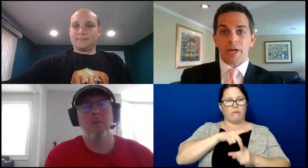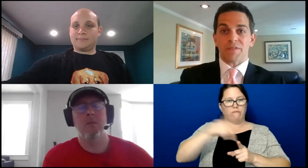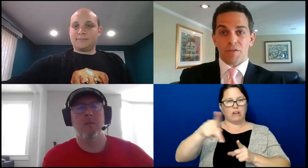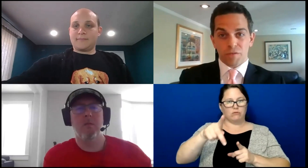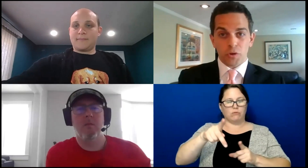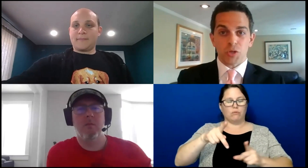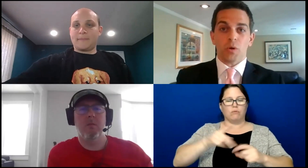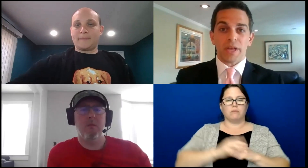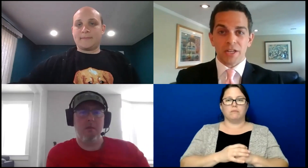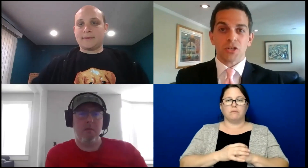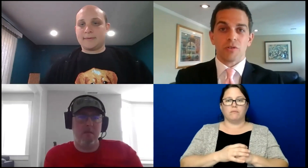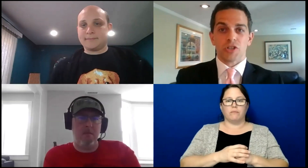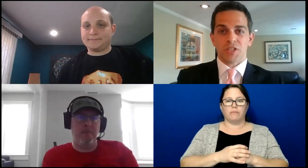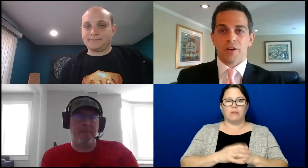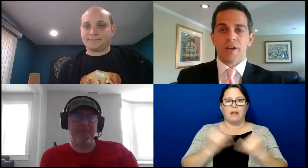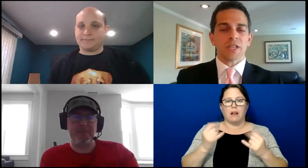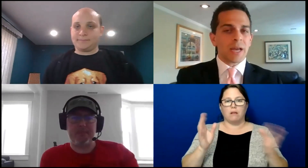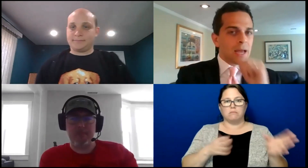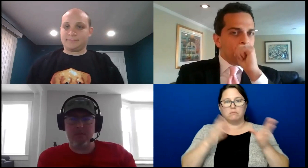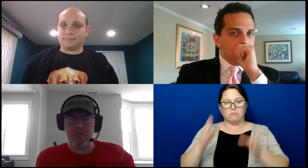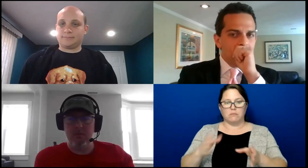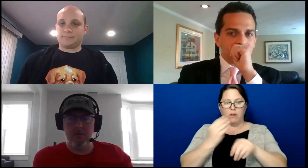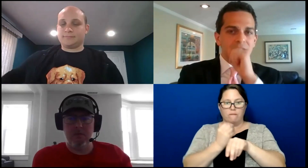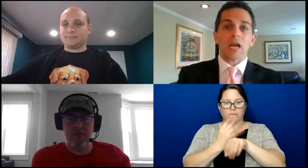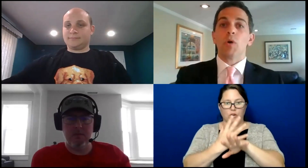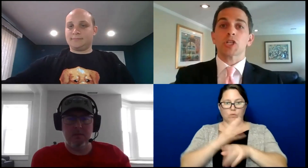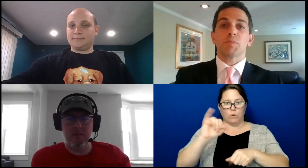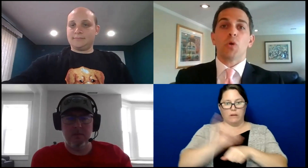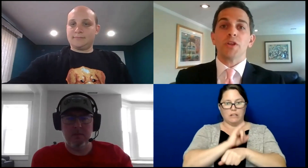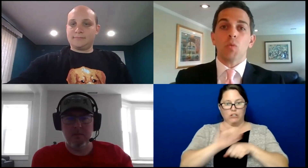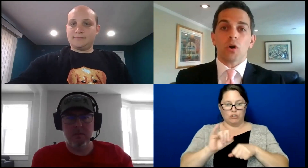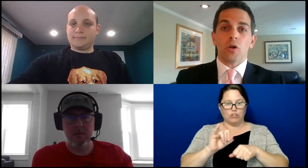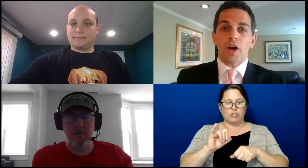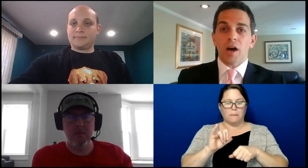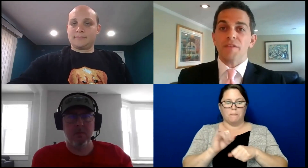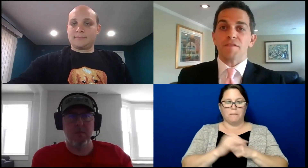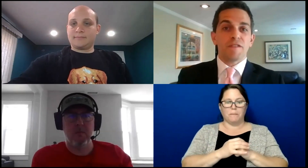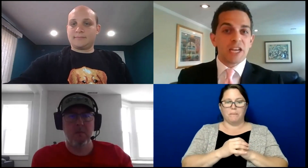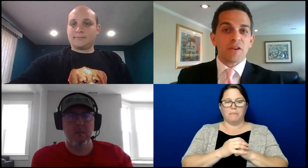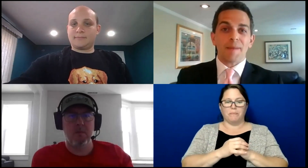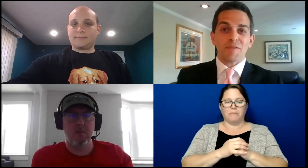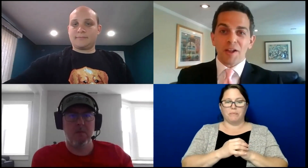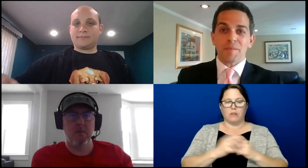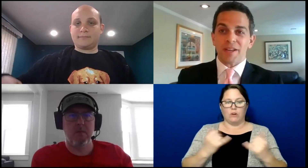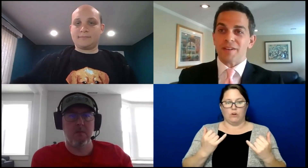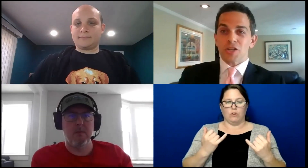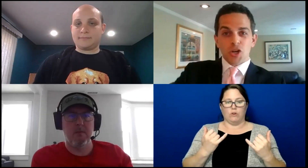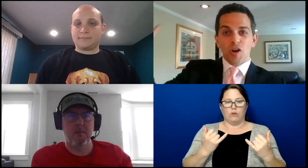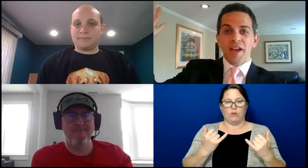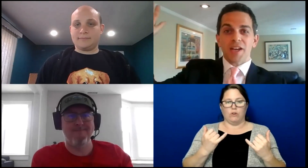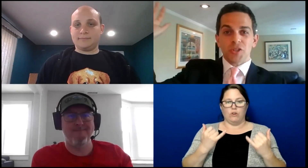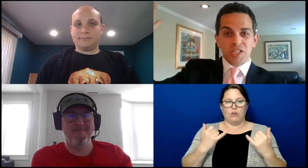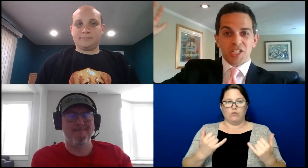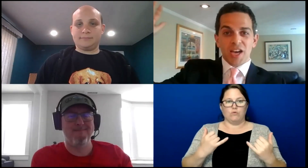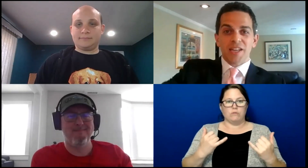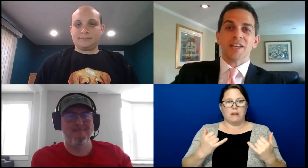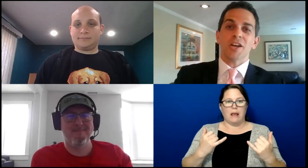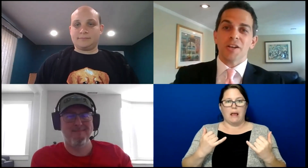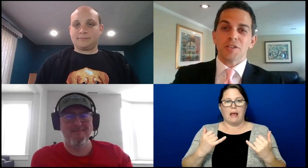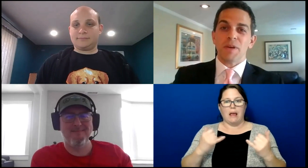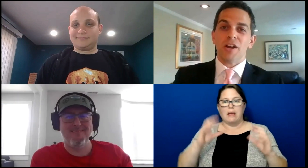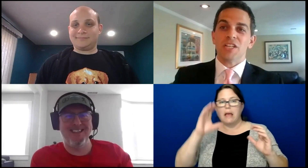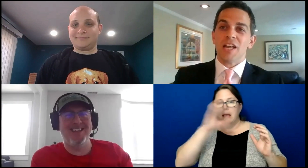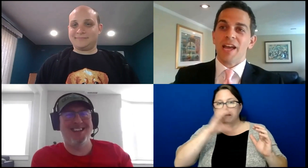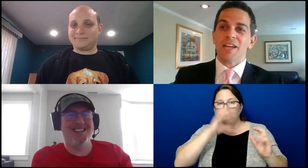next installment of our virtual internship series. Today, we're exploring the world of video game development. Show of hands, who's